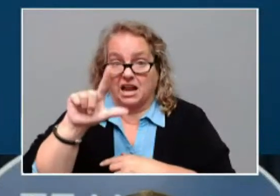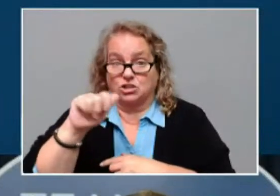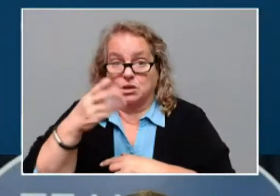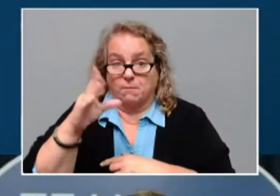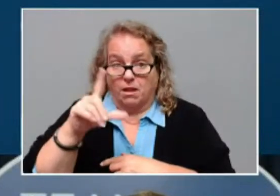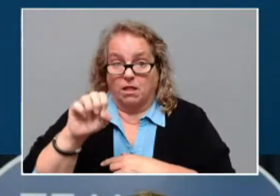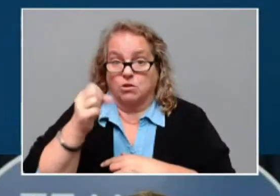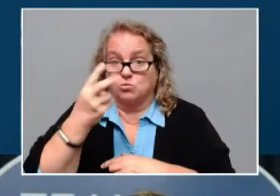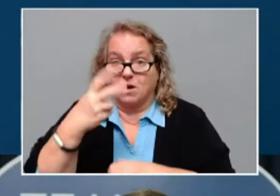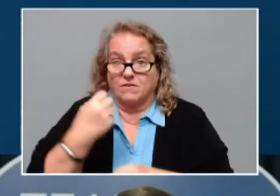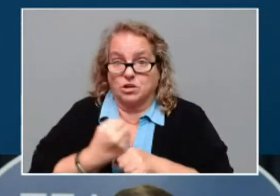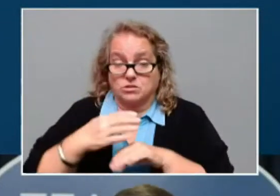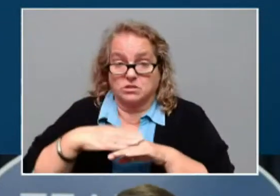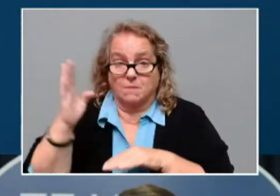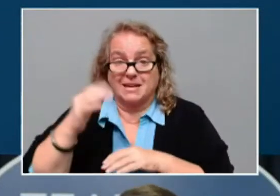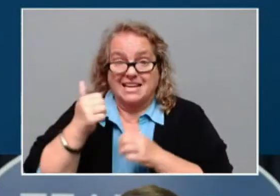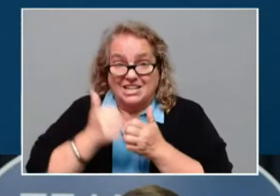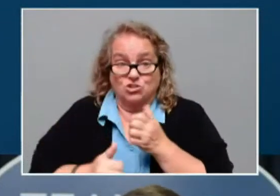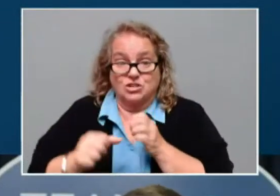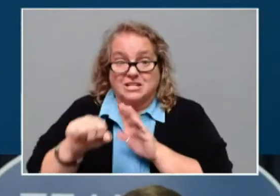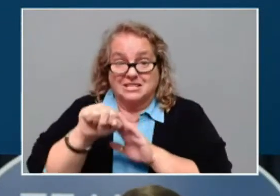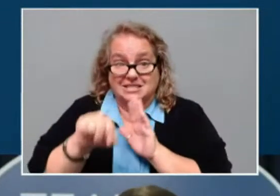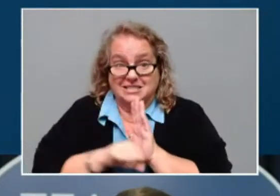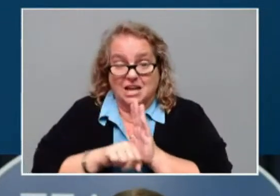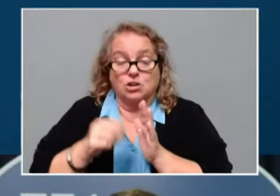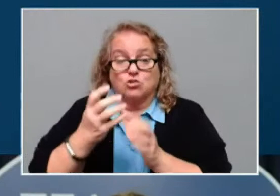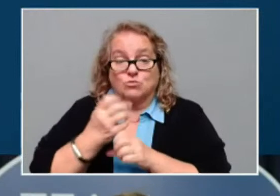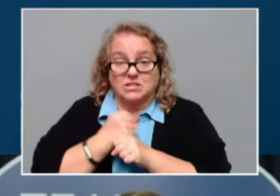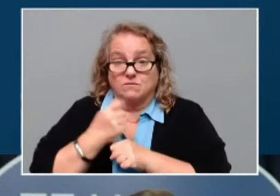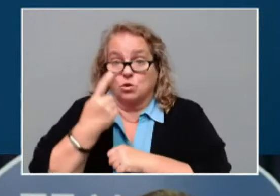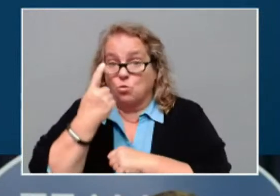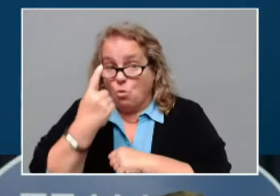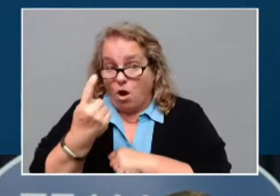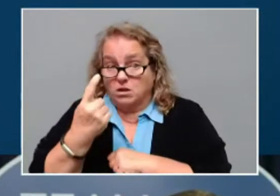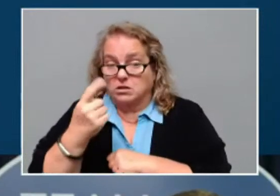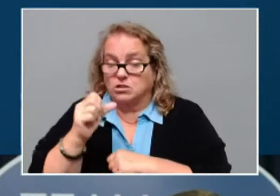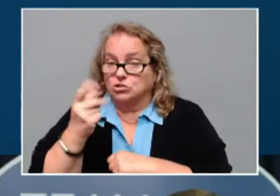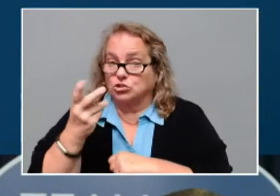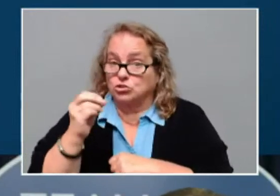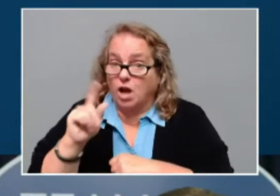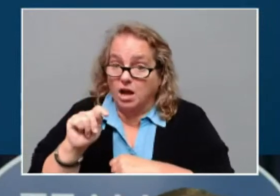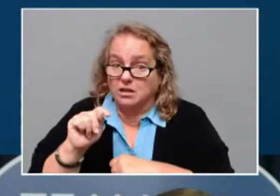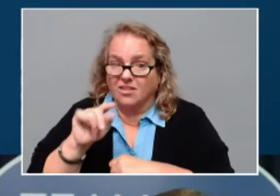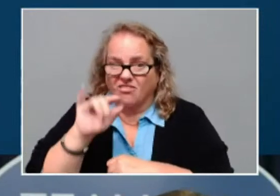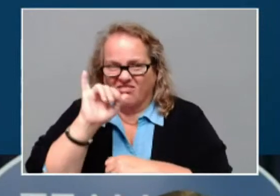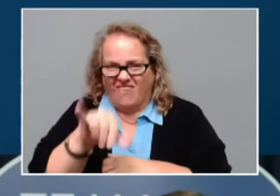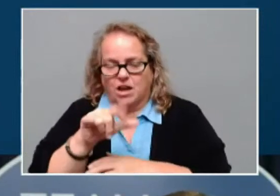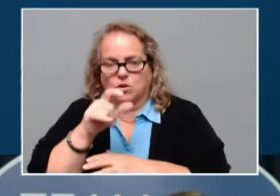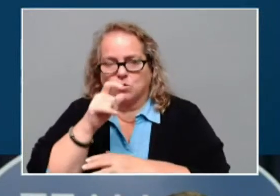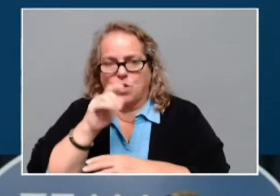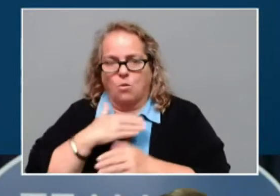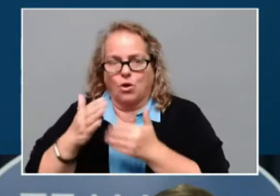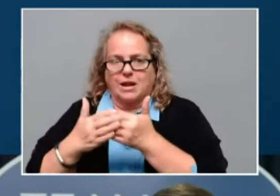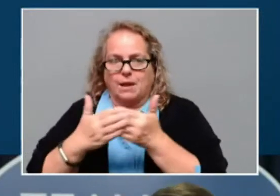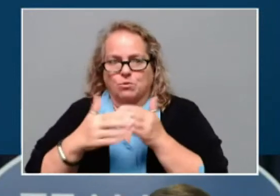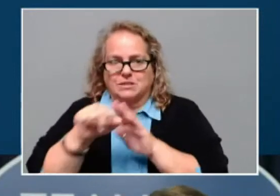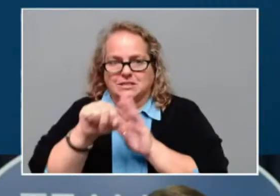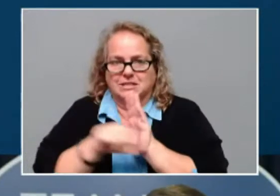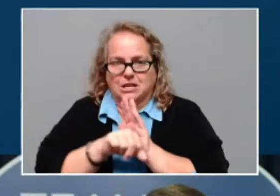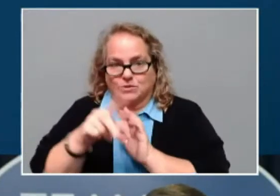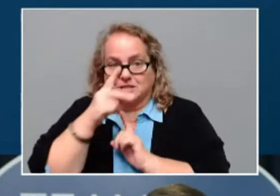each state that has received at least one shot. These are all of our neighboring states, and we are